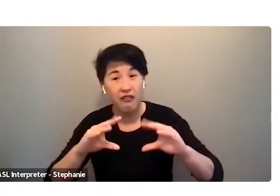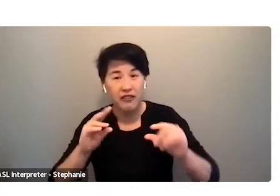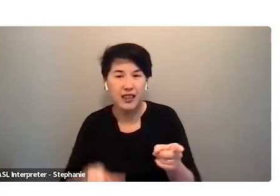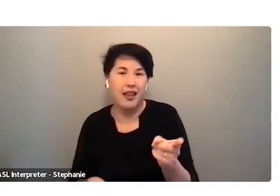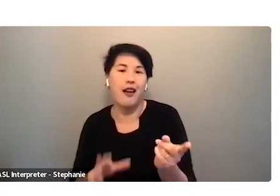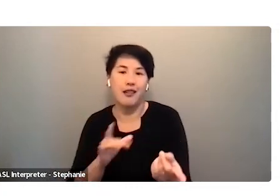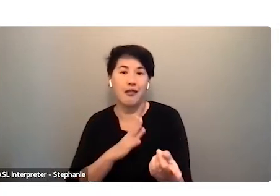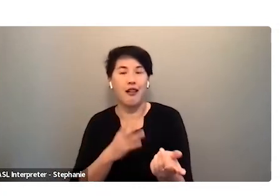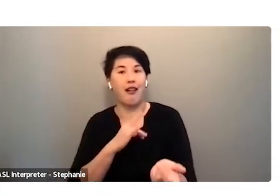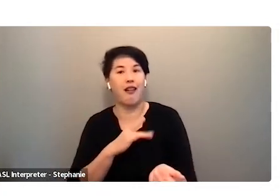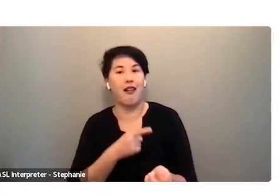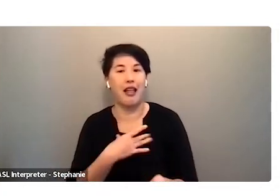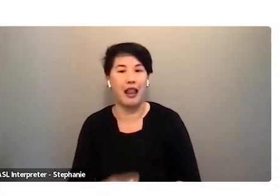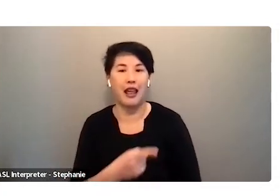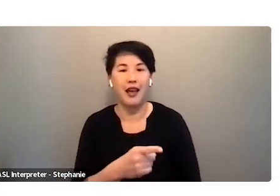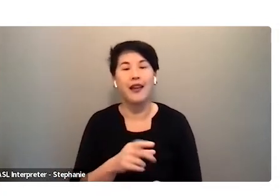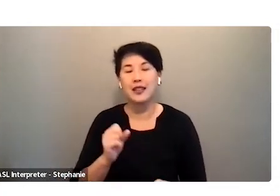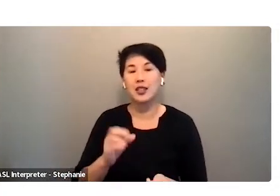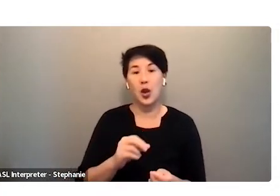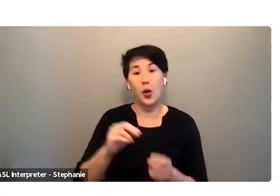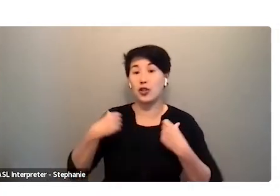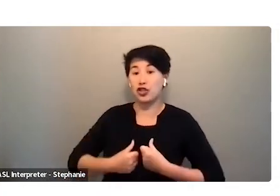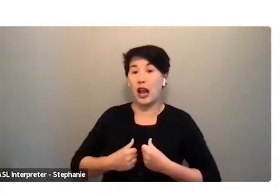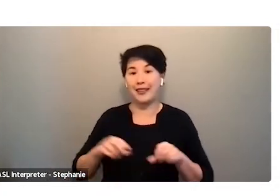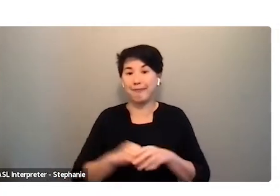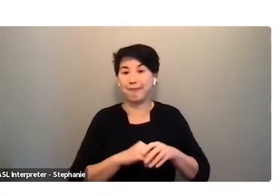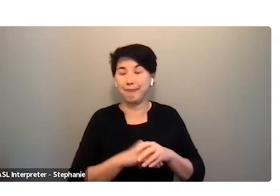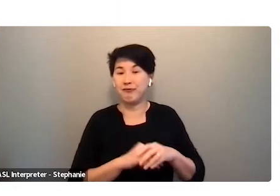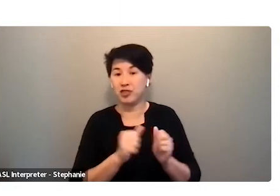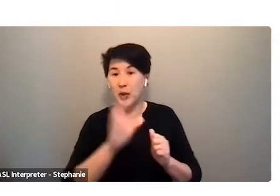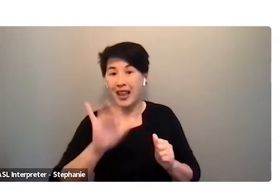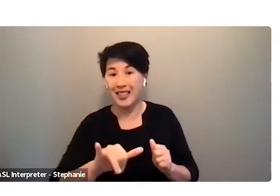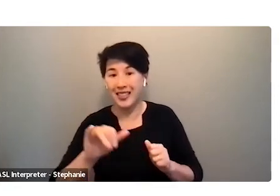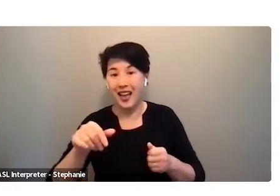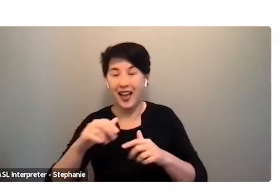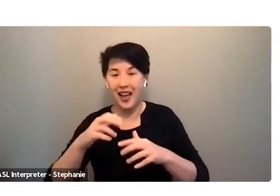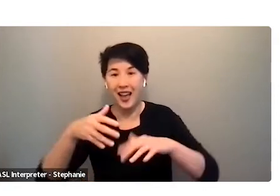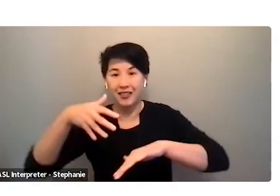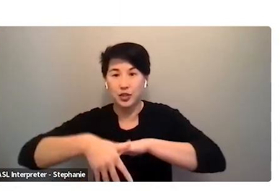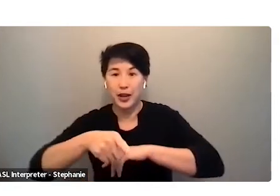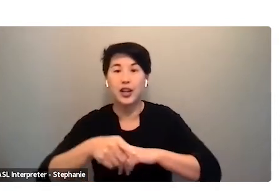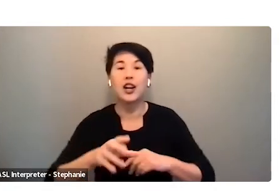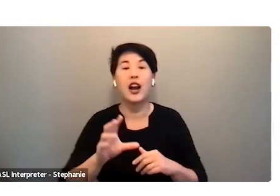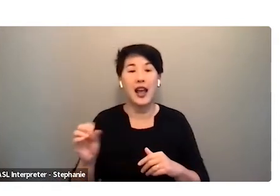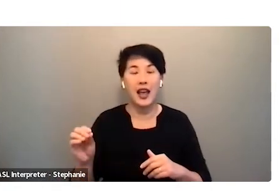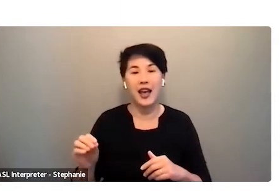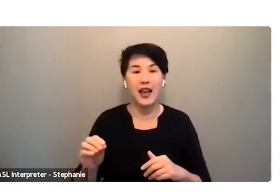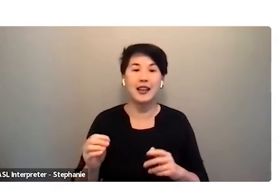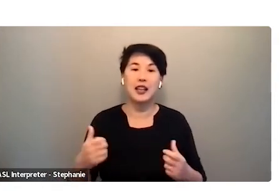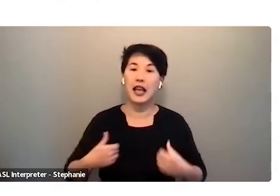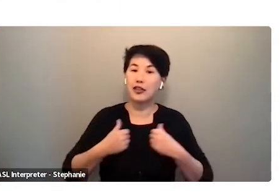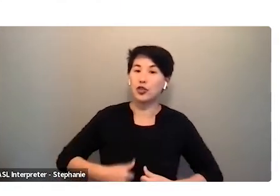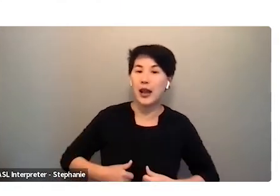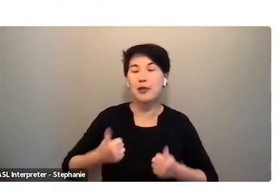using to fill the coats. And then it was really experimental, just lots of draping to try and get a kind of final,